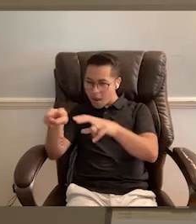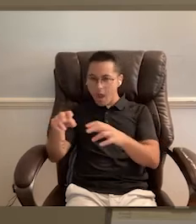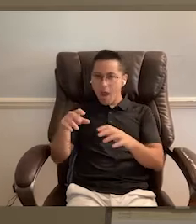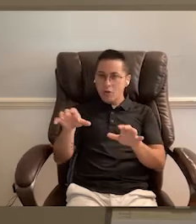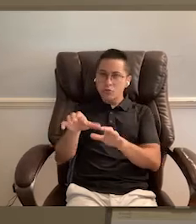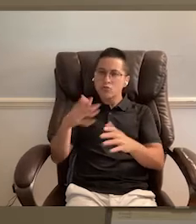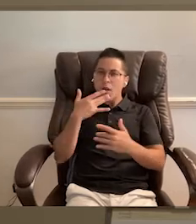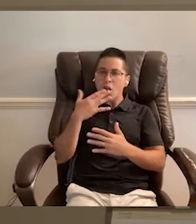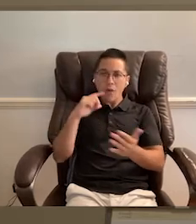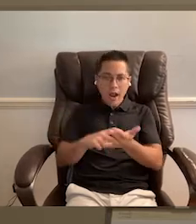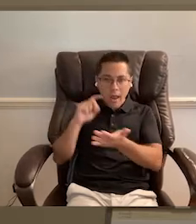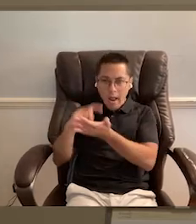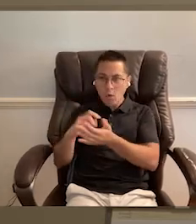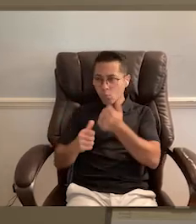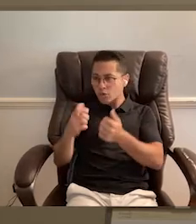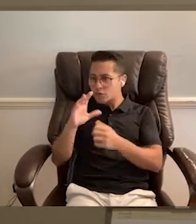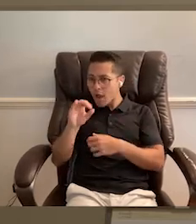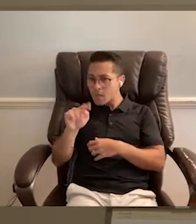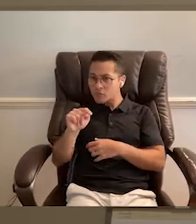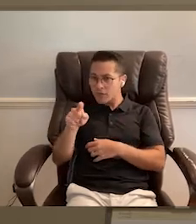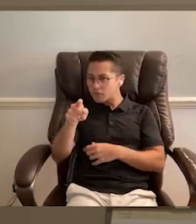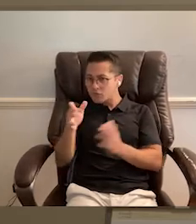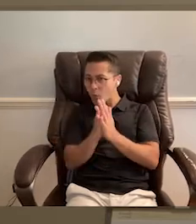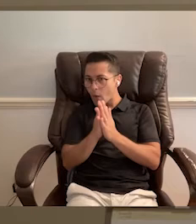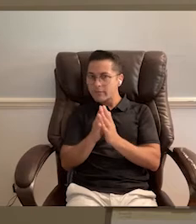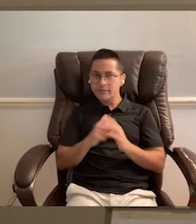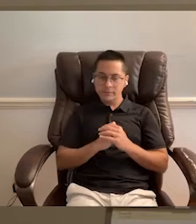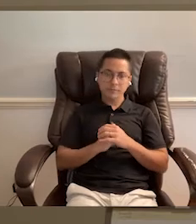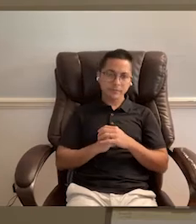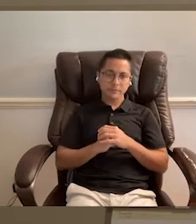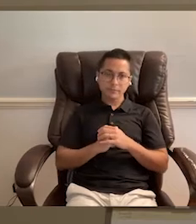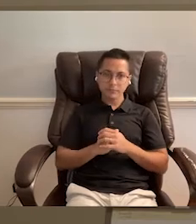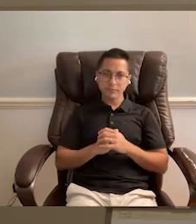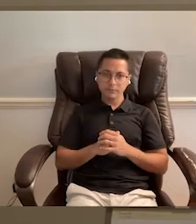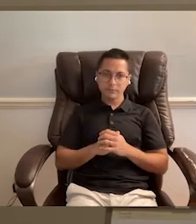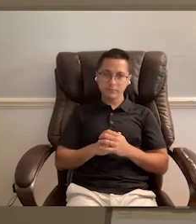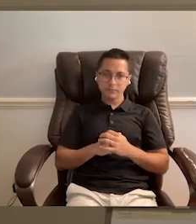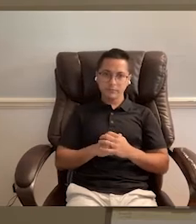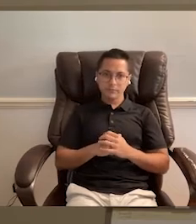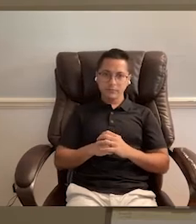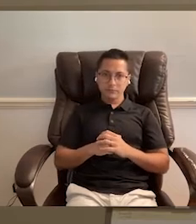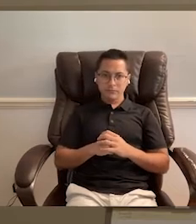As you can see, the red object was grasped and successfully returned to the user.